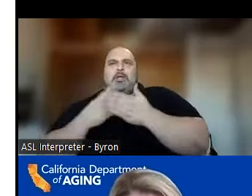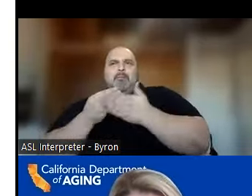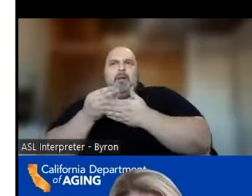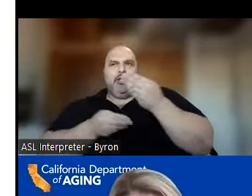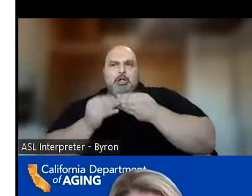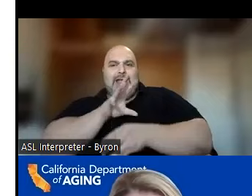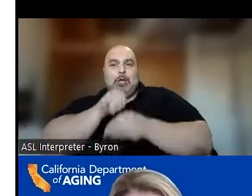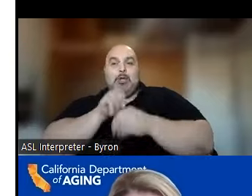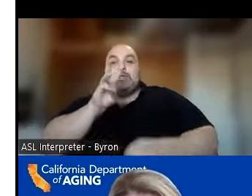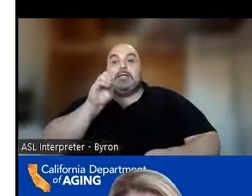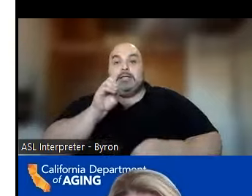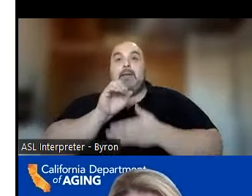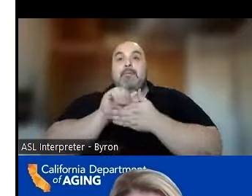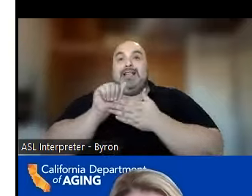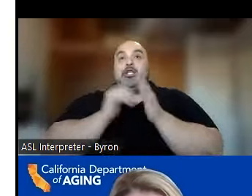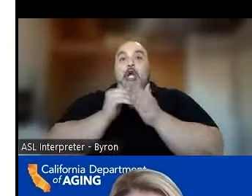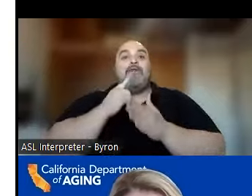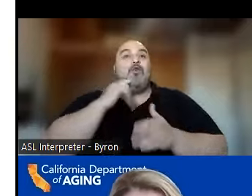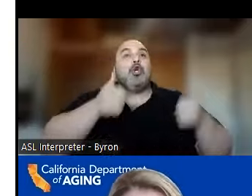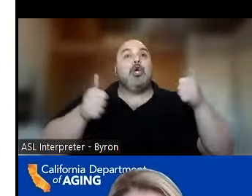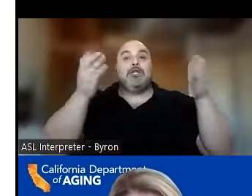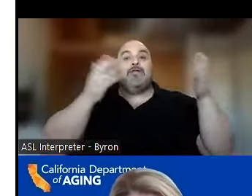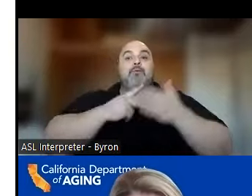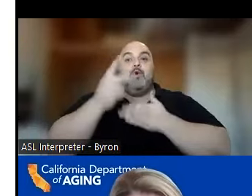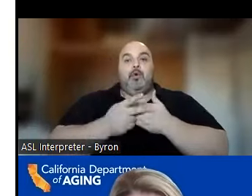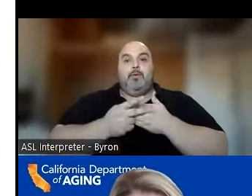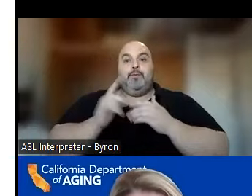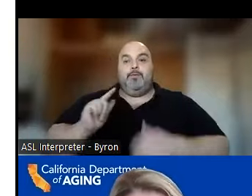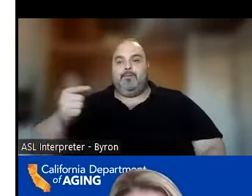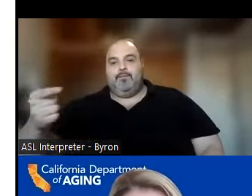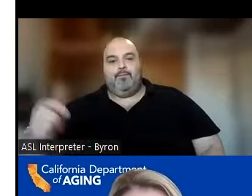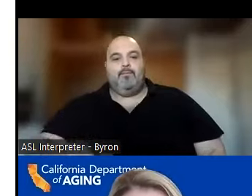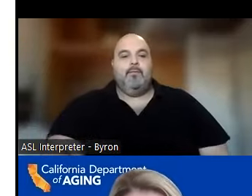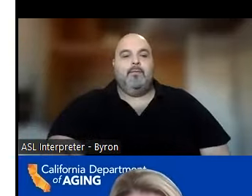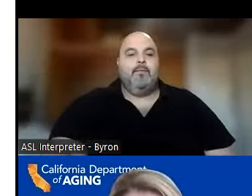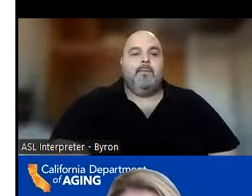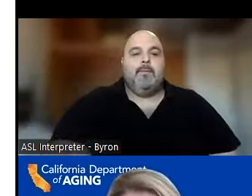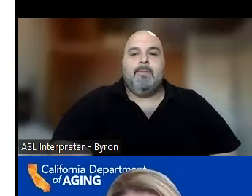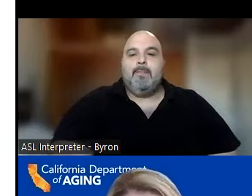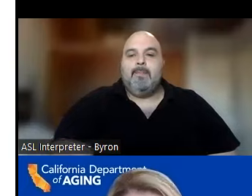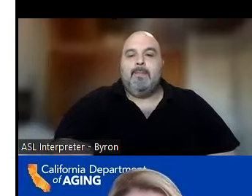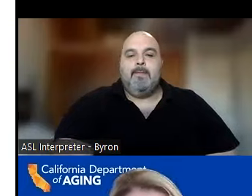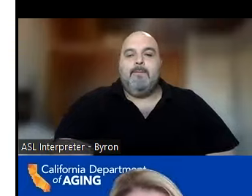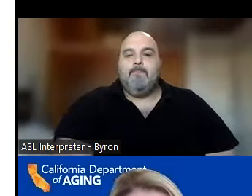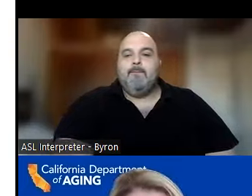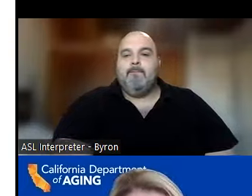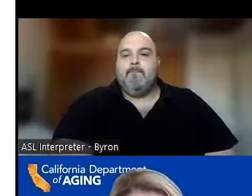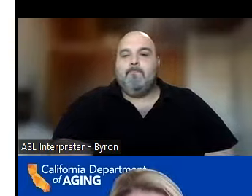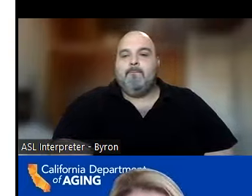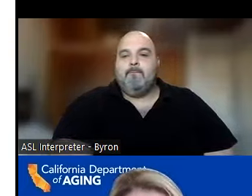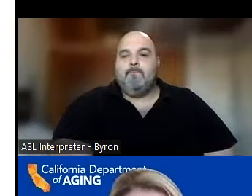$60 million for our adult day services programs and COVID recovery. And we're really excited that the Department